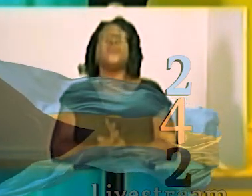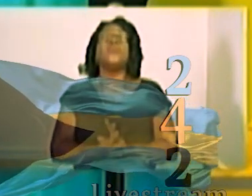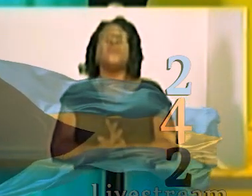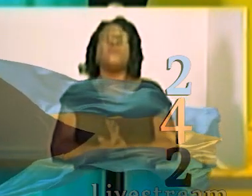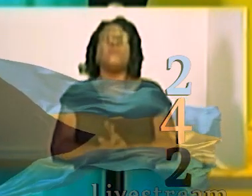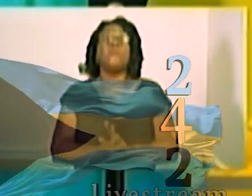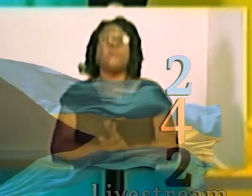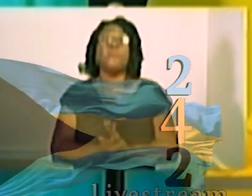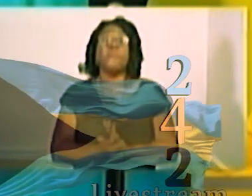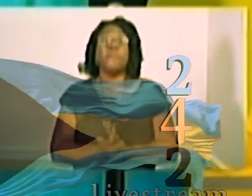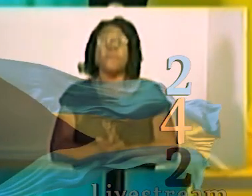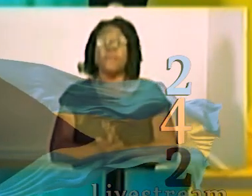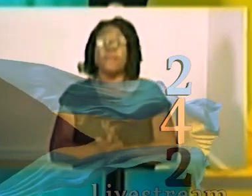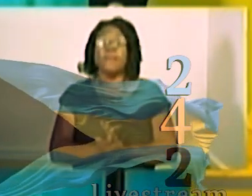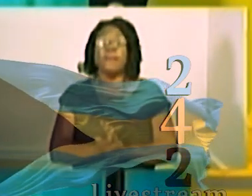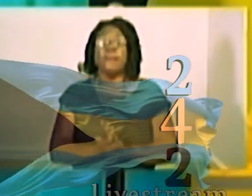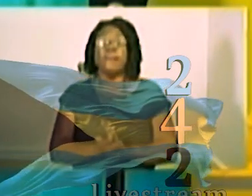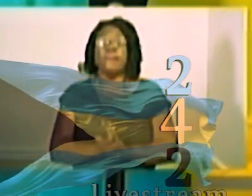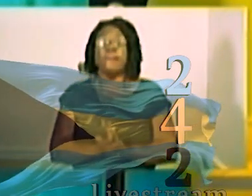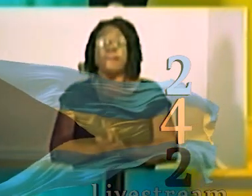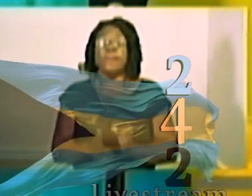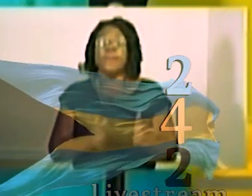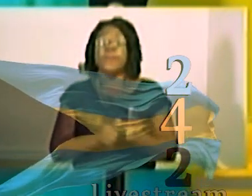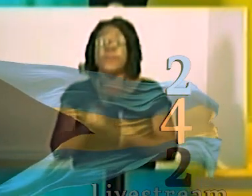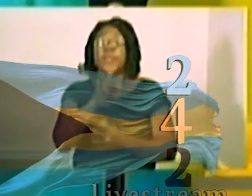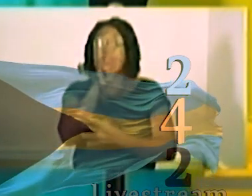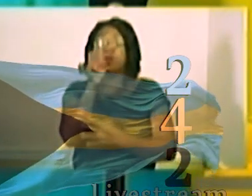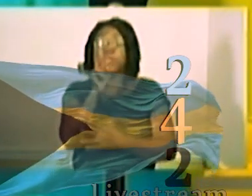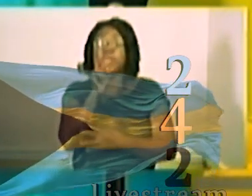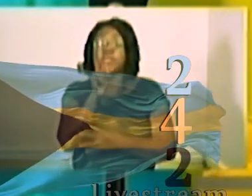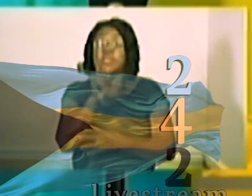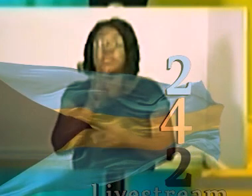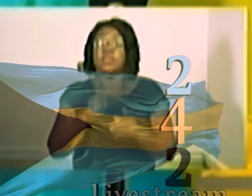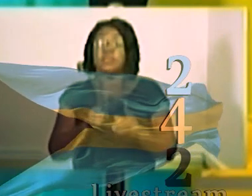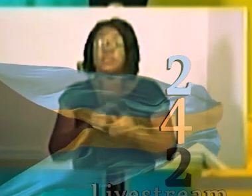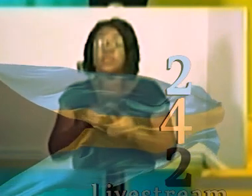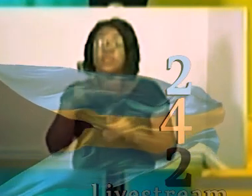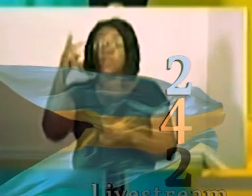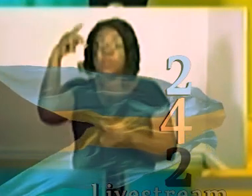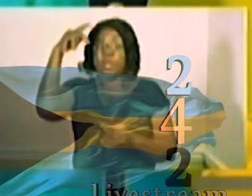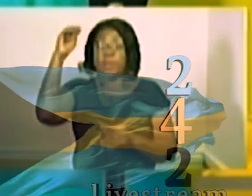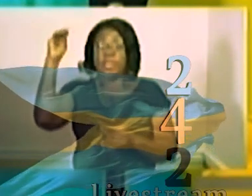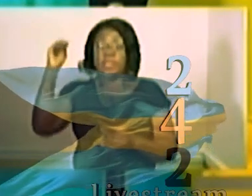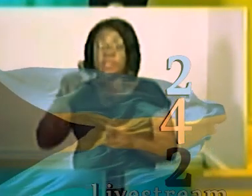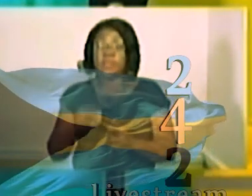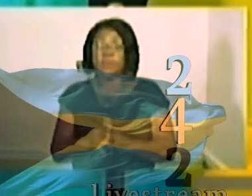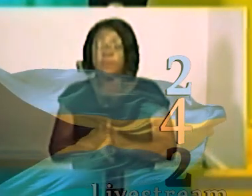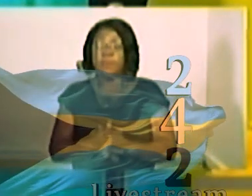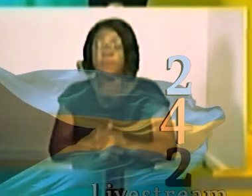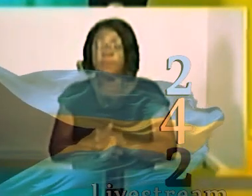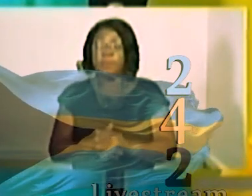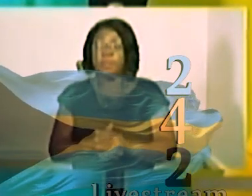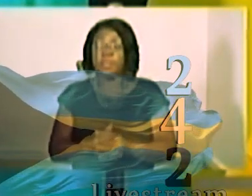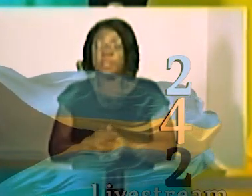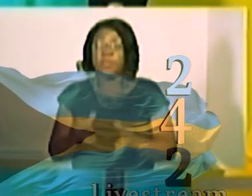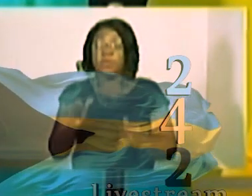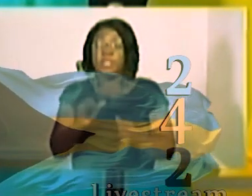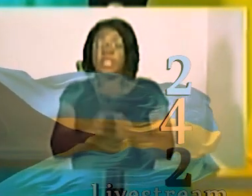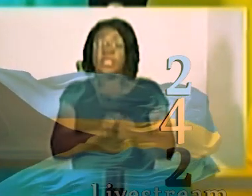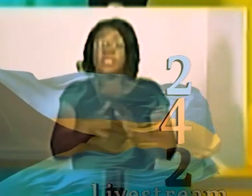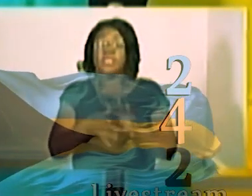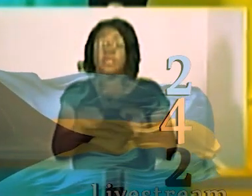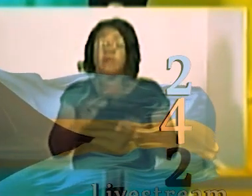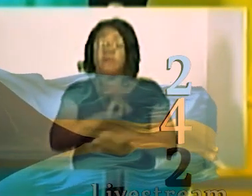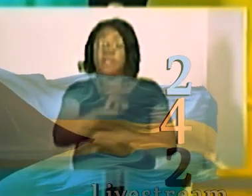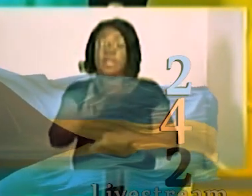Oh, yes, good evening. This question is directed towards Prime Minister Minnis. With each of the islands of the